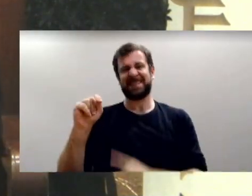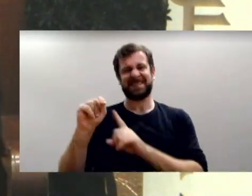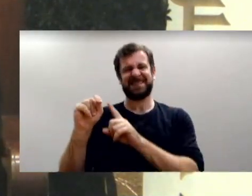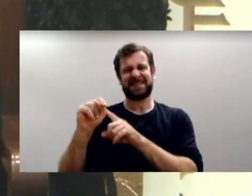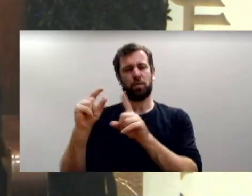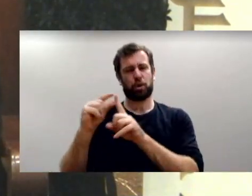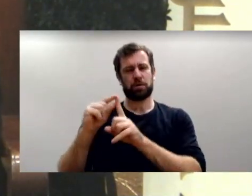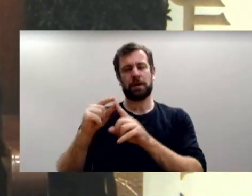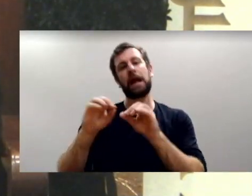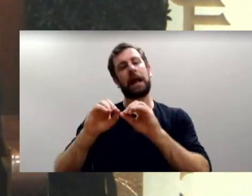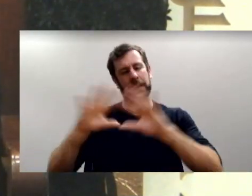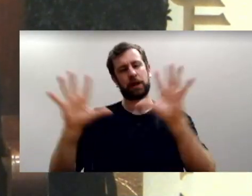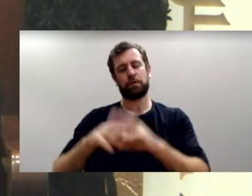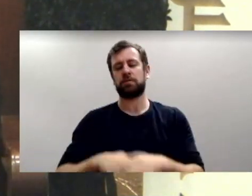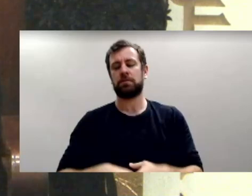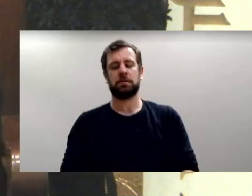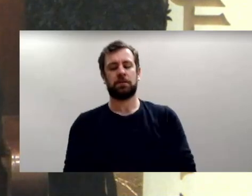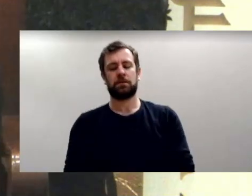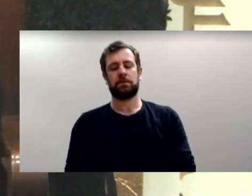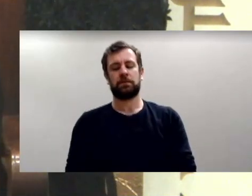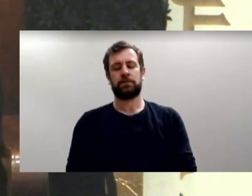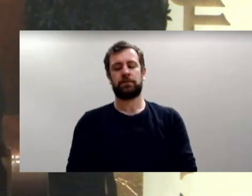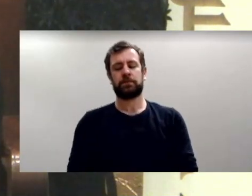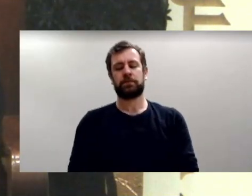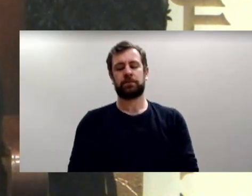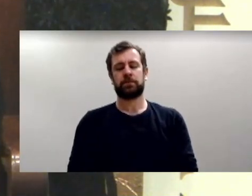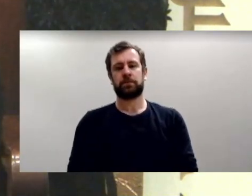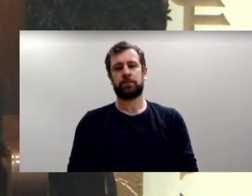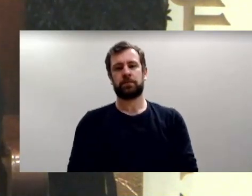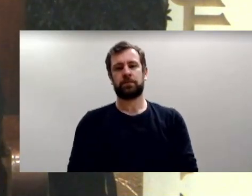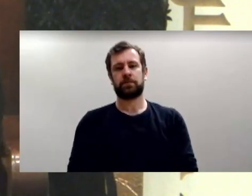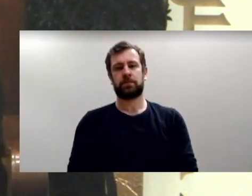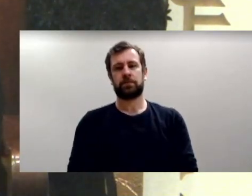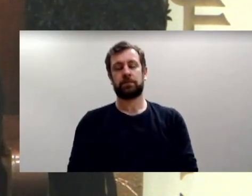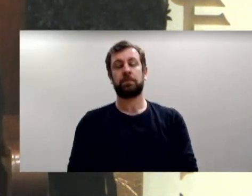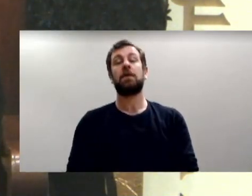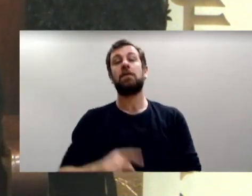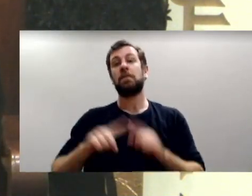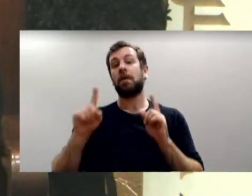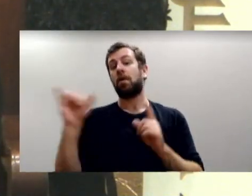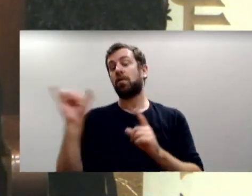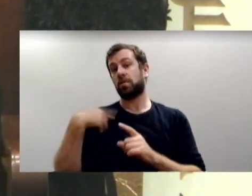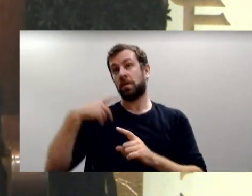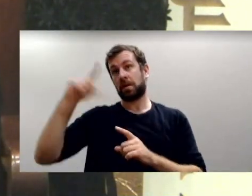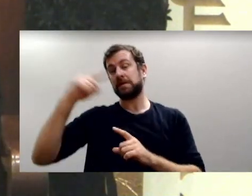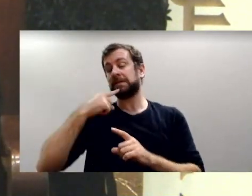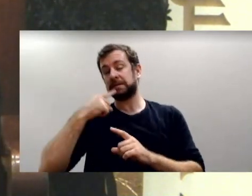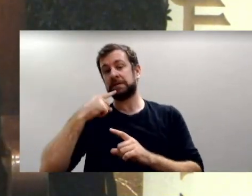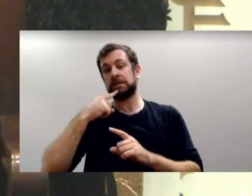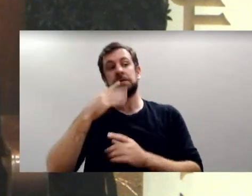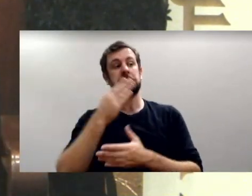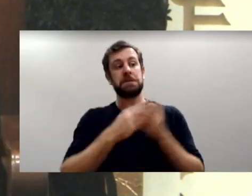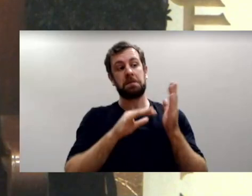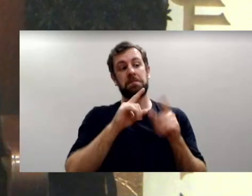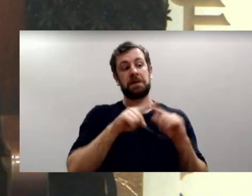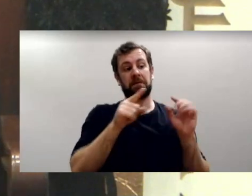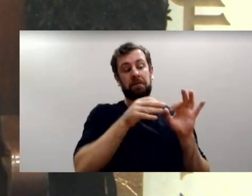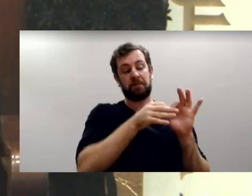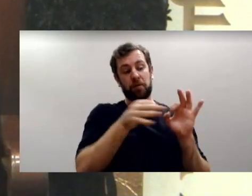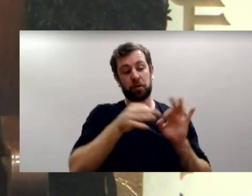But the same Allah subhanahu wa ta'ala also says that there are some ayat which are mutashabihat.